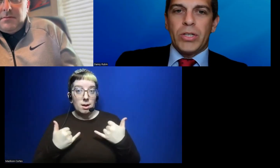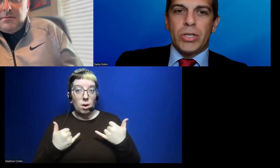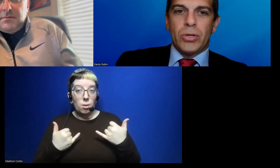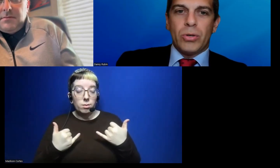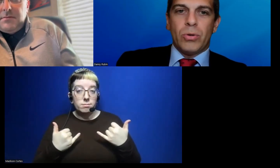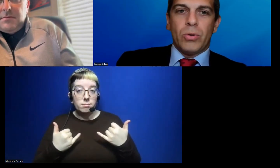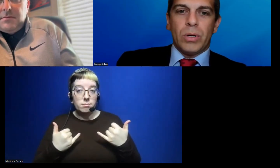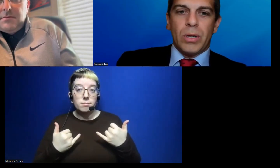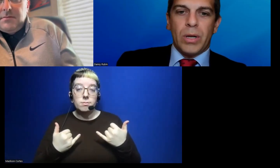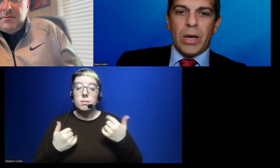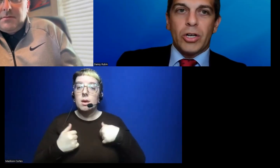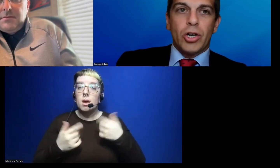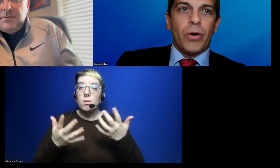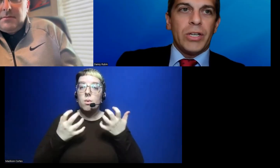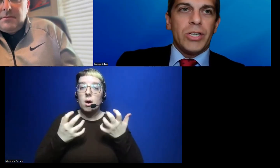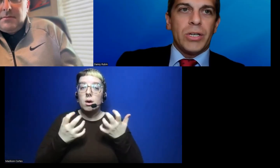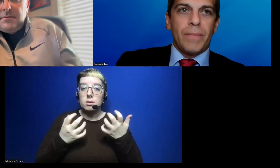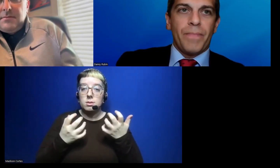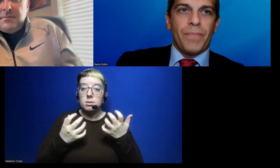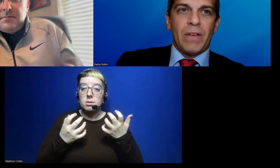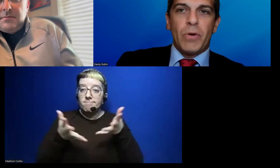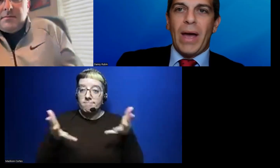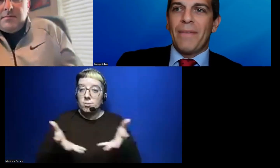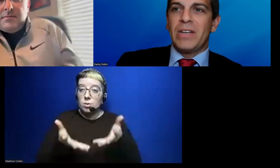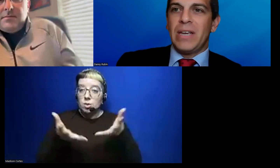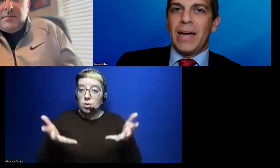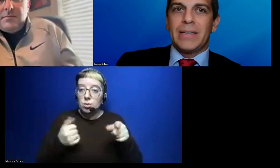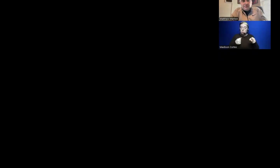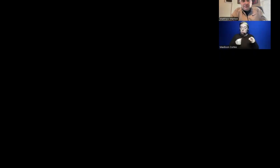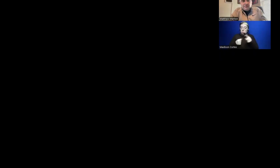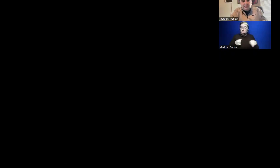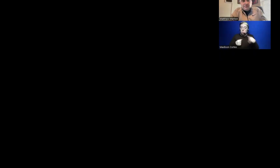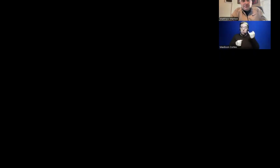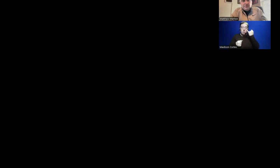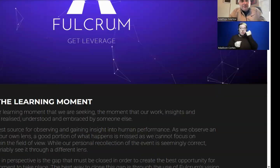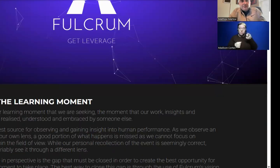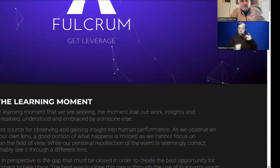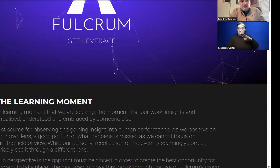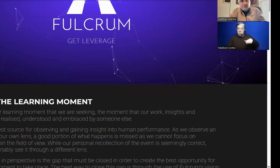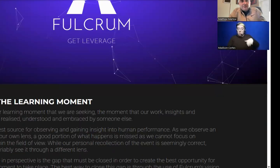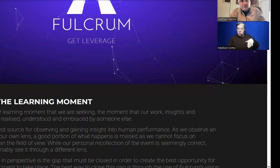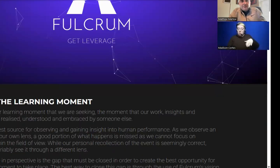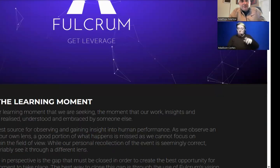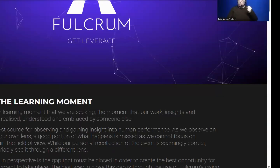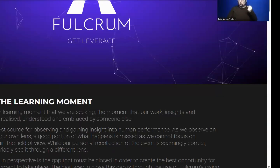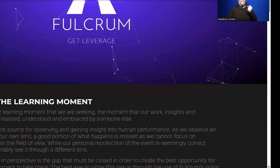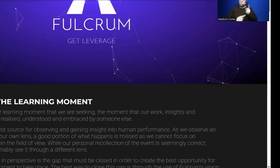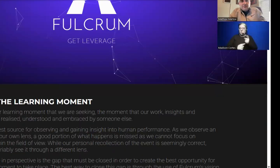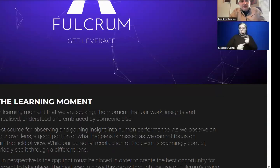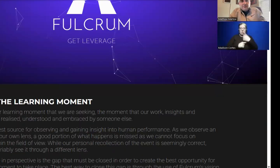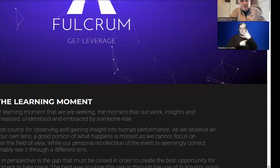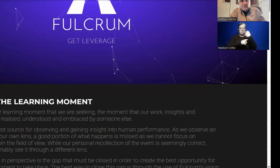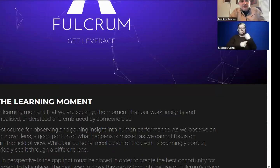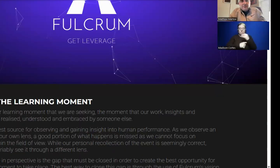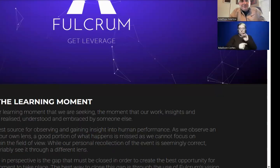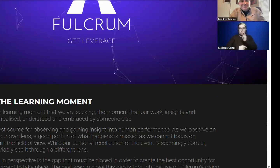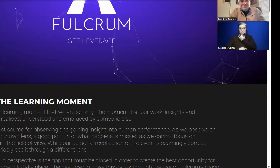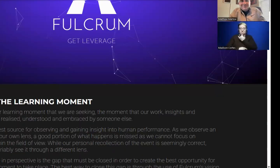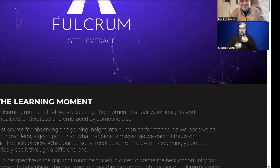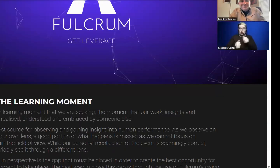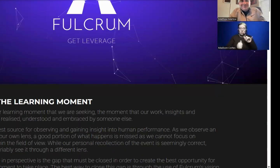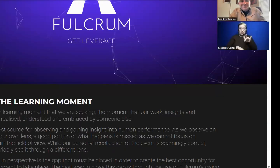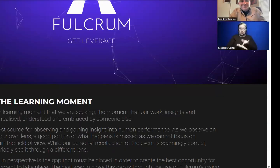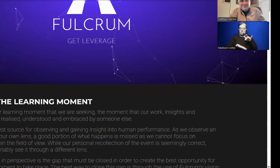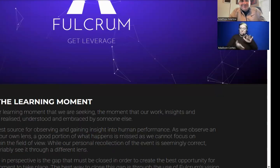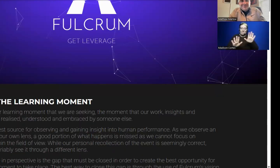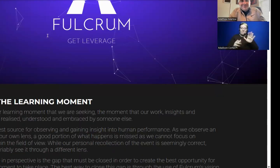I want to encourage, if you haven't yet, hold on, I just turned off my video by trying to click a browser